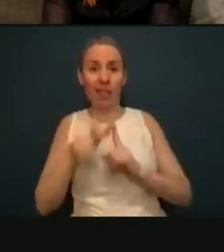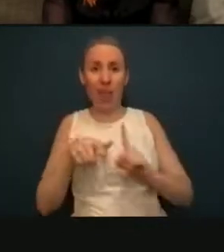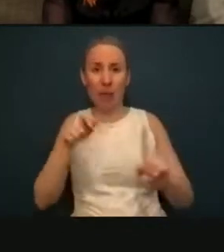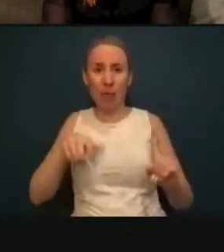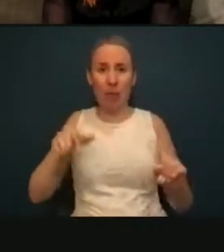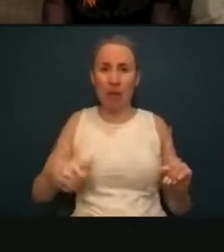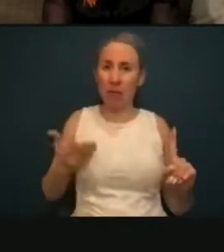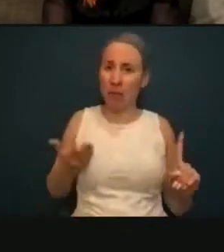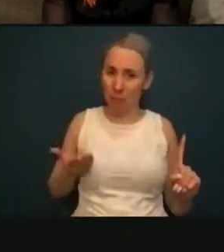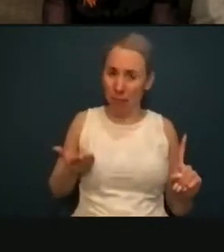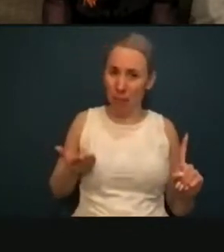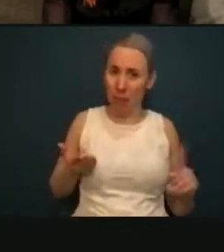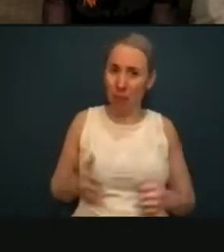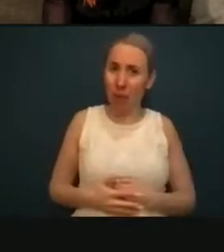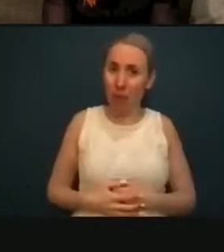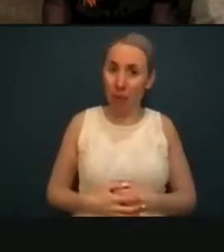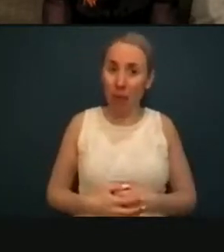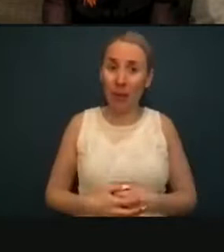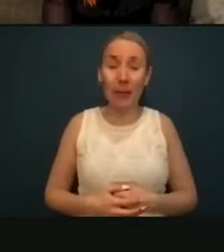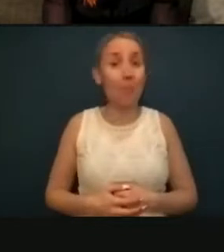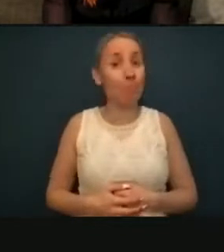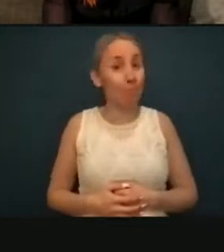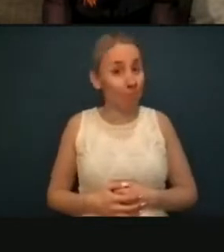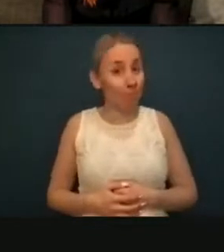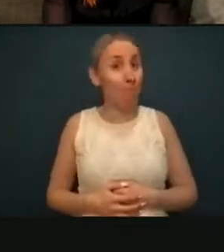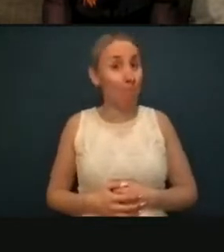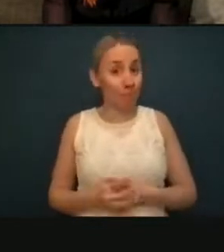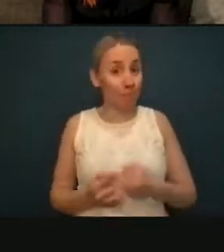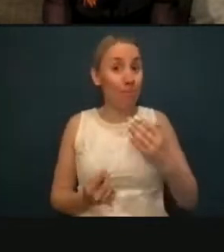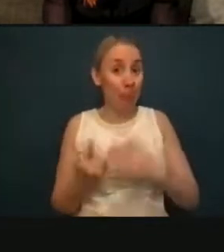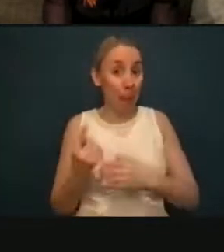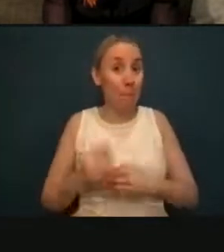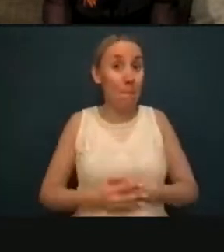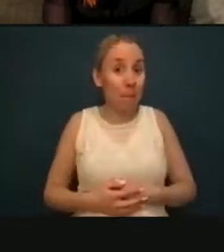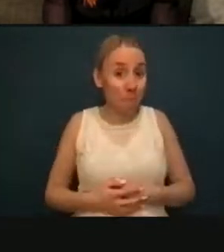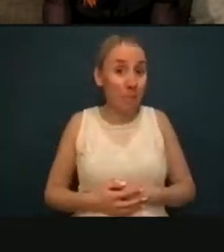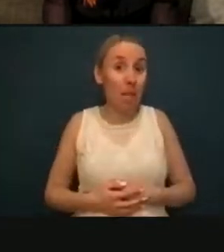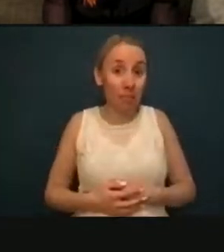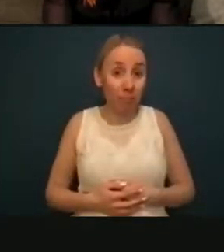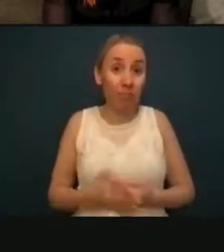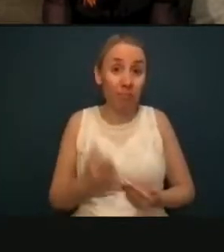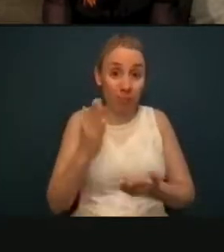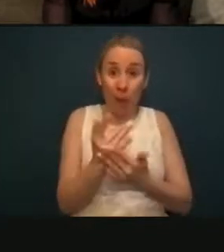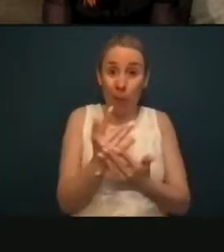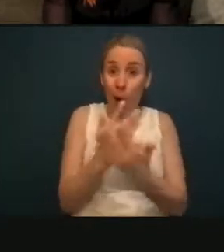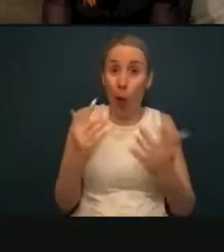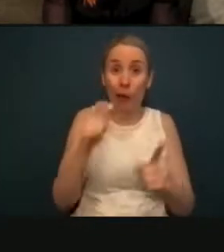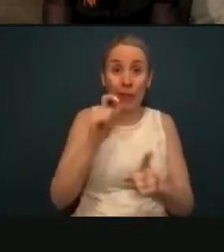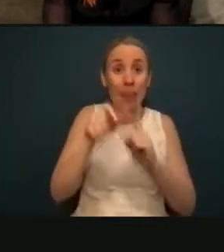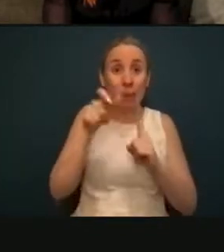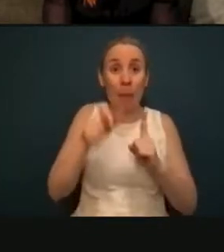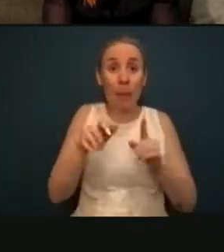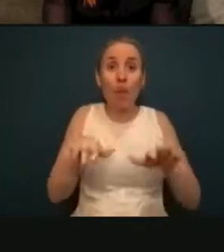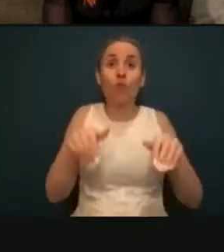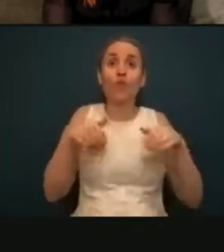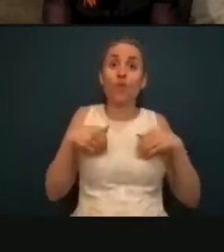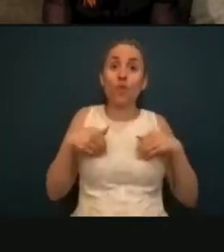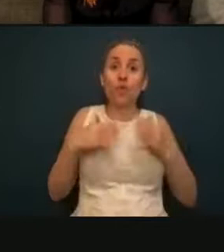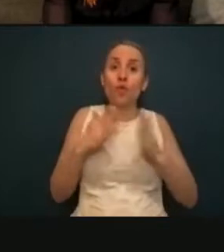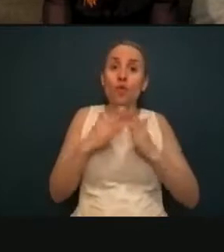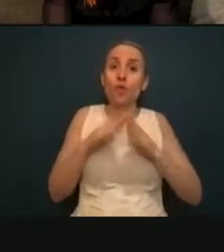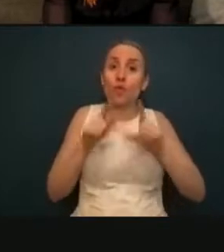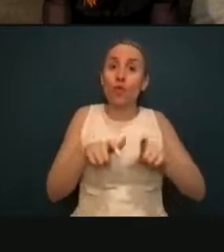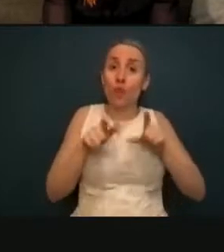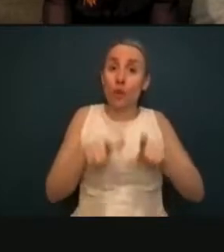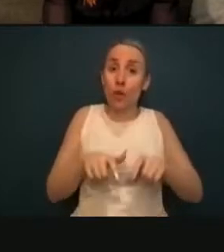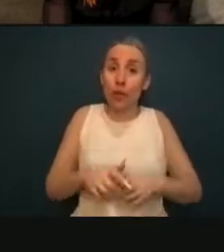has actually happened, and very many disabled people are still not coming out. But the principles